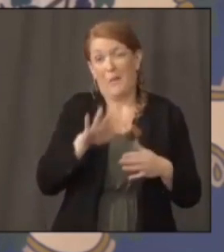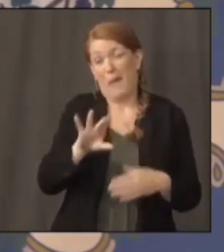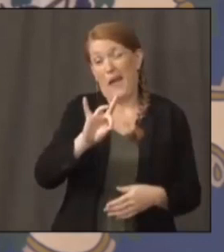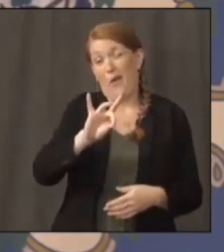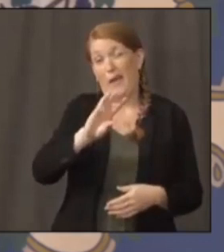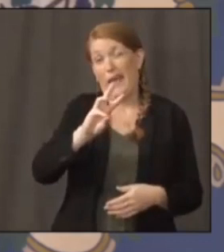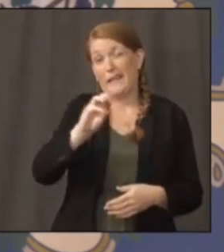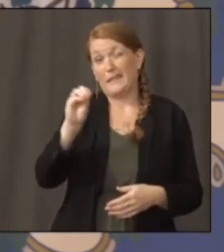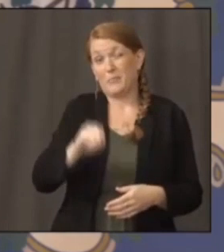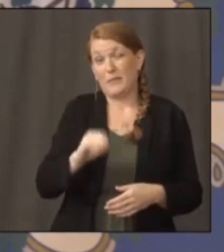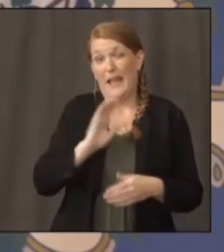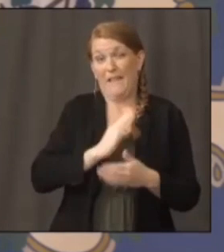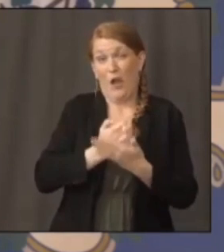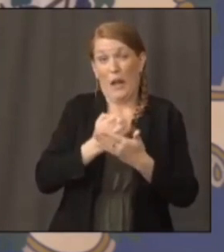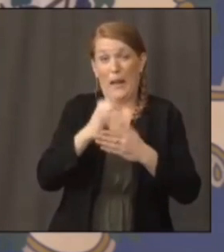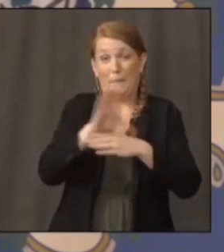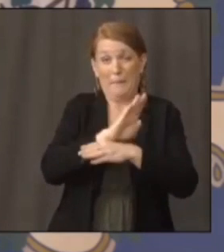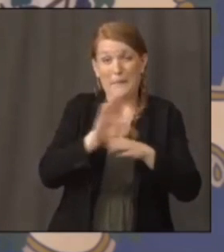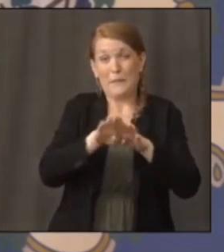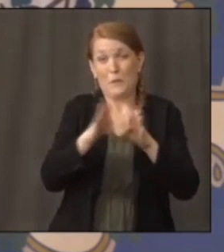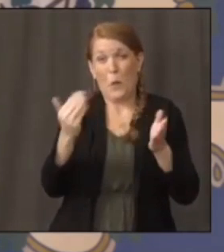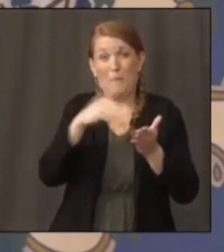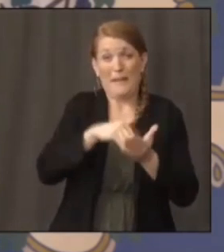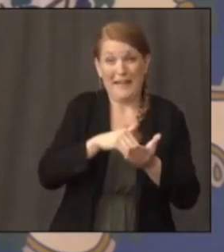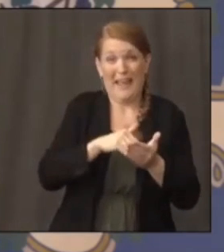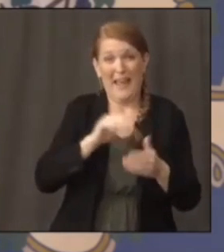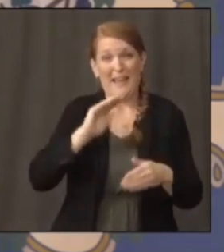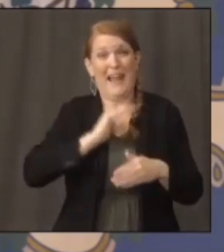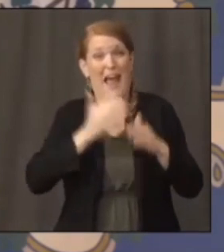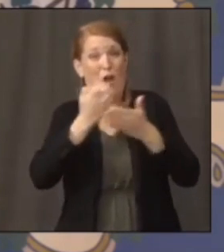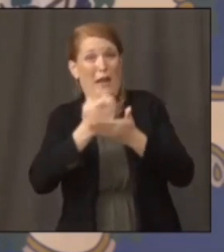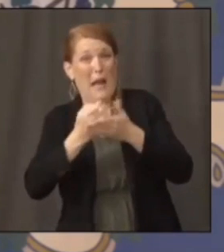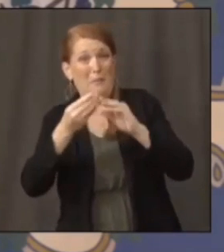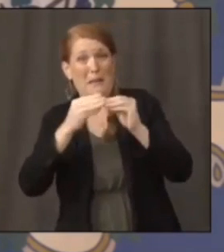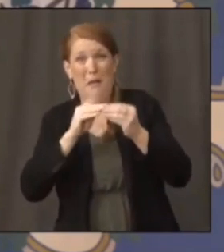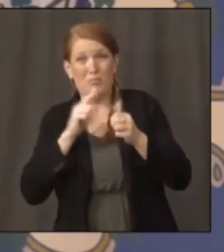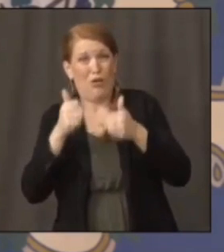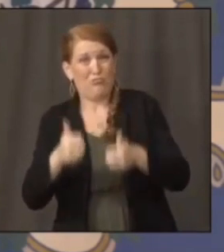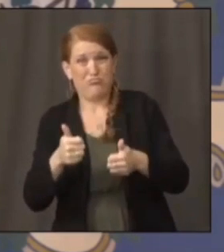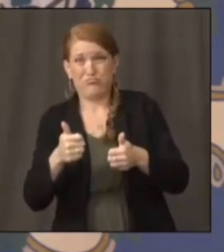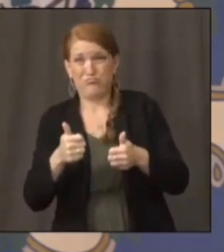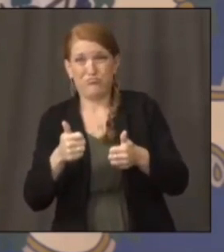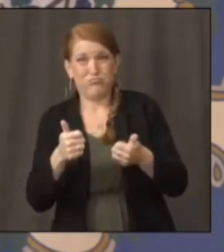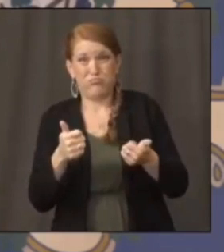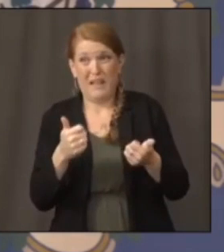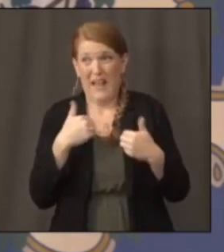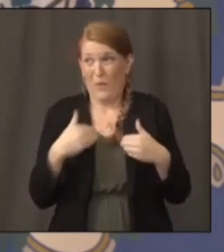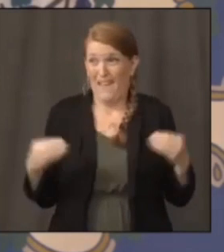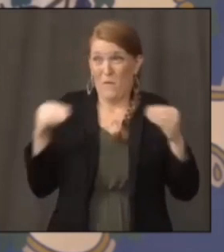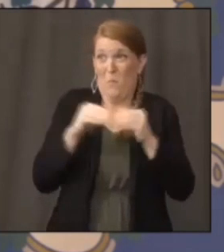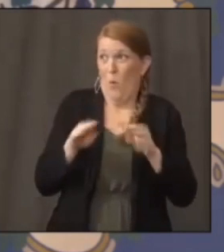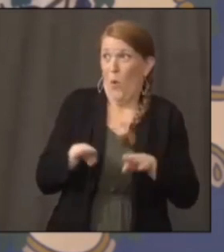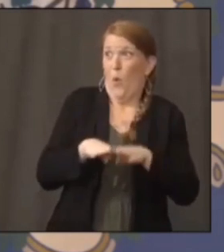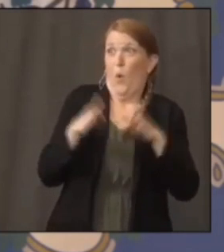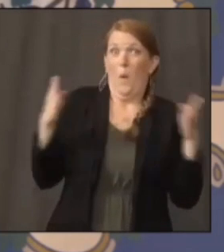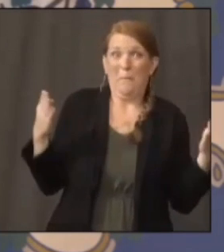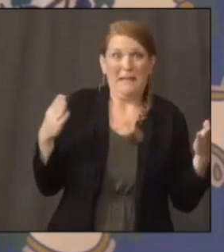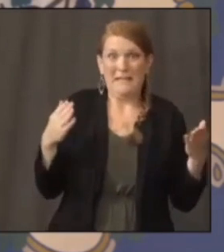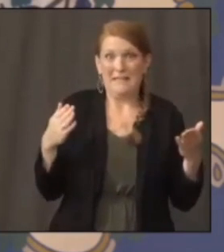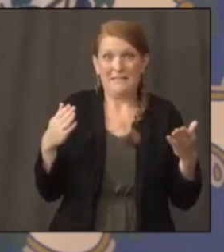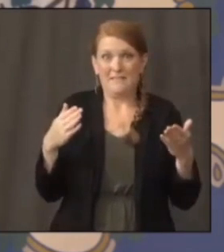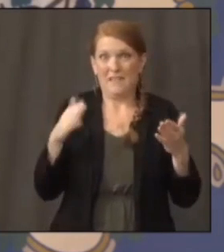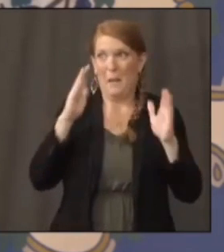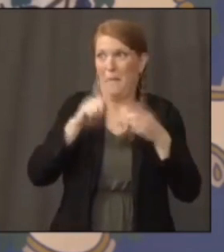Our GDP is one of the strongest in the region. We have more of our economy open than anywhere else. But just because it's open doesn't